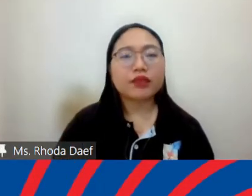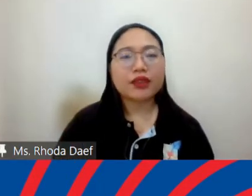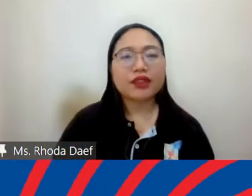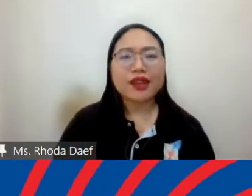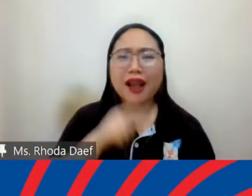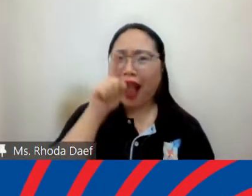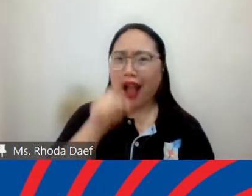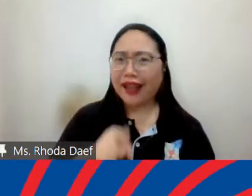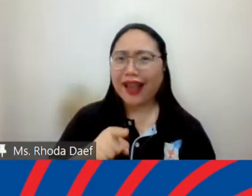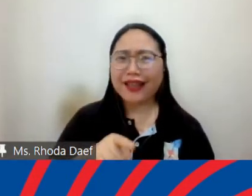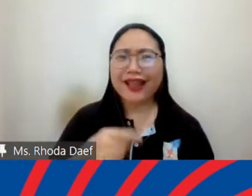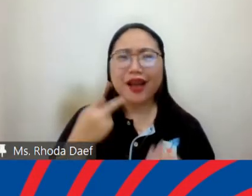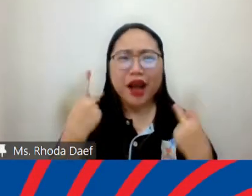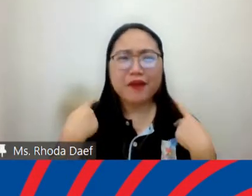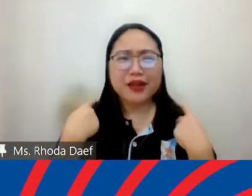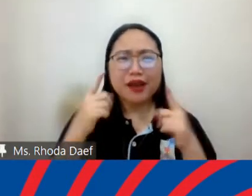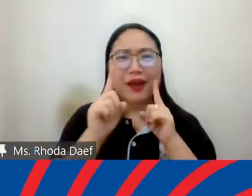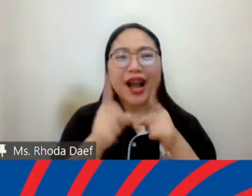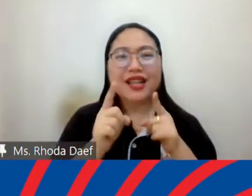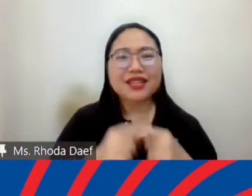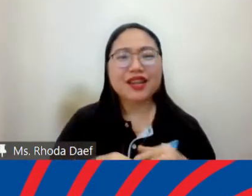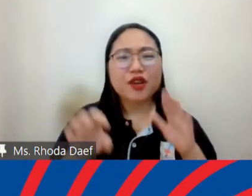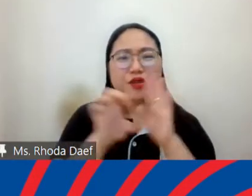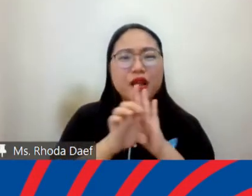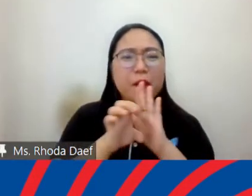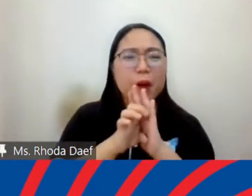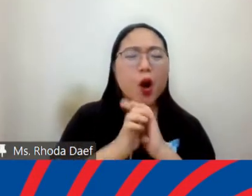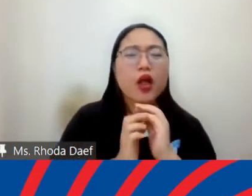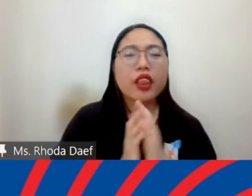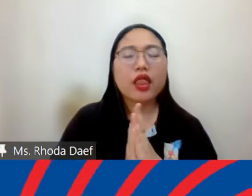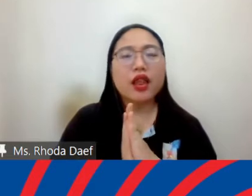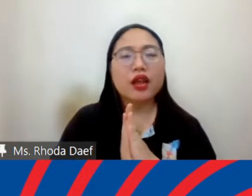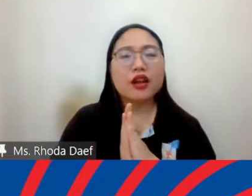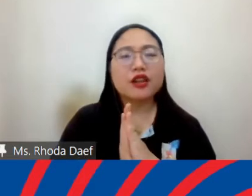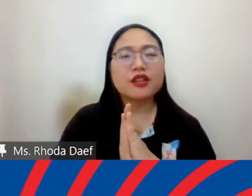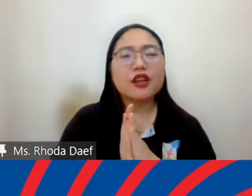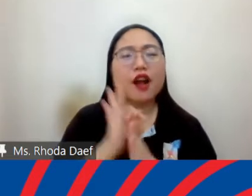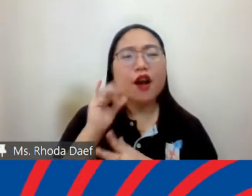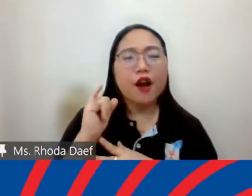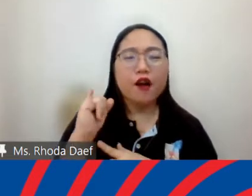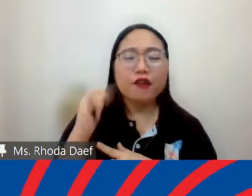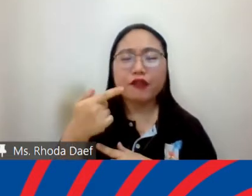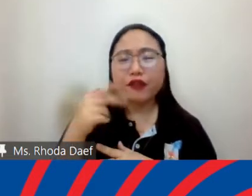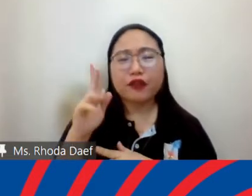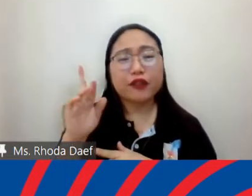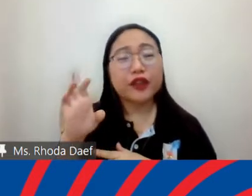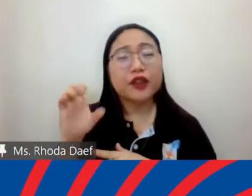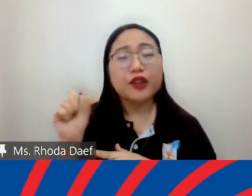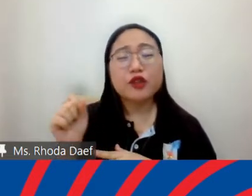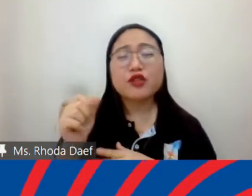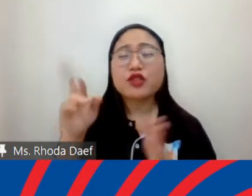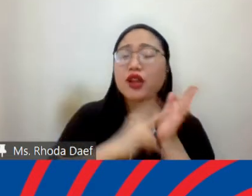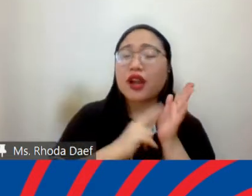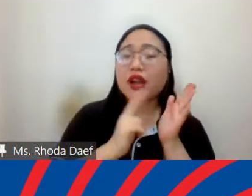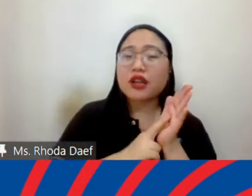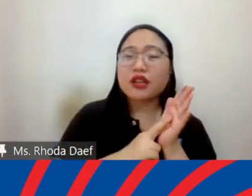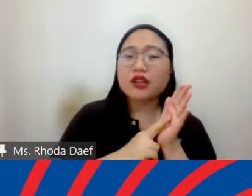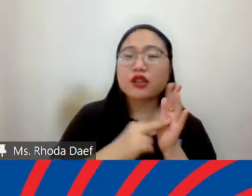tayong mga answers. So for example, these are figures, recorded